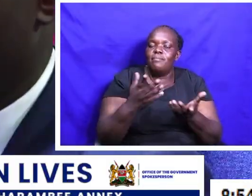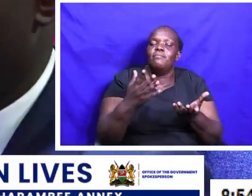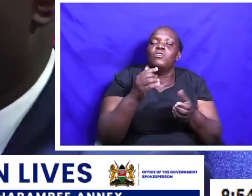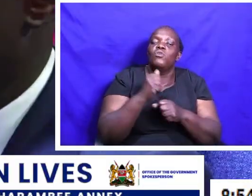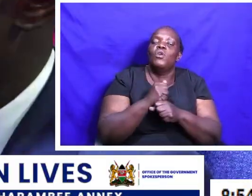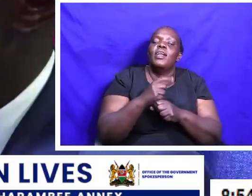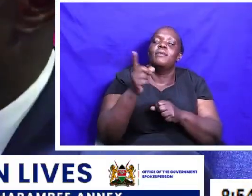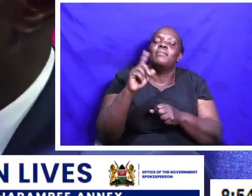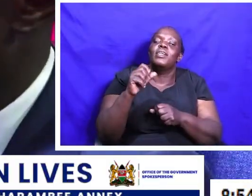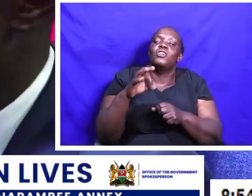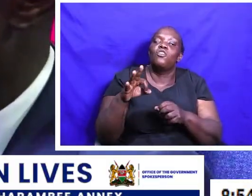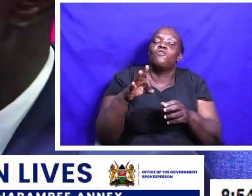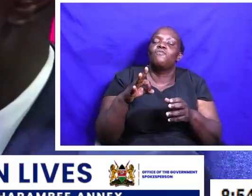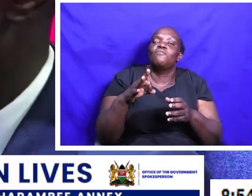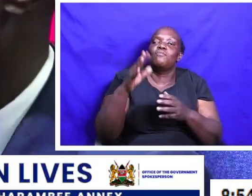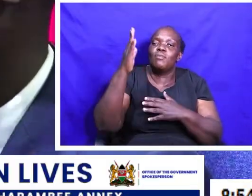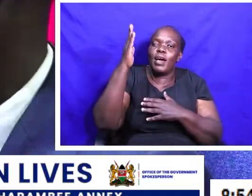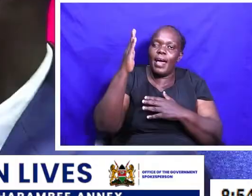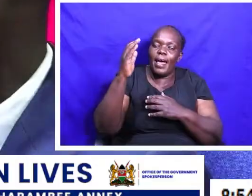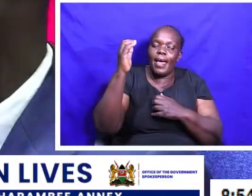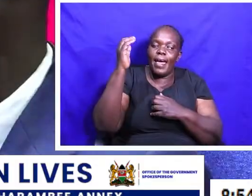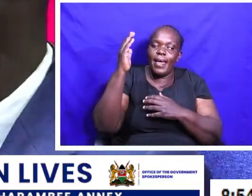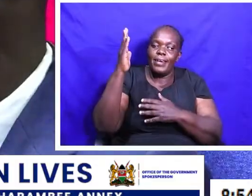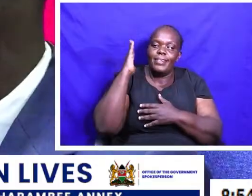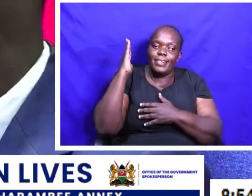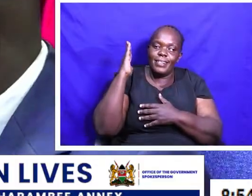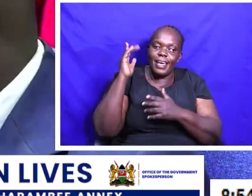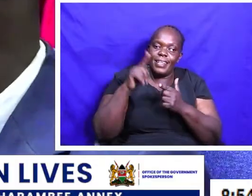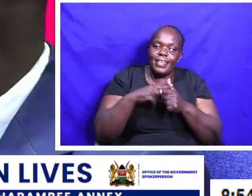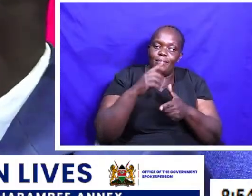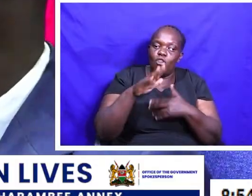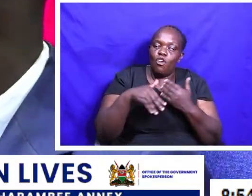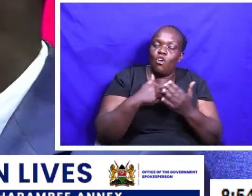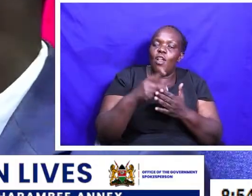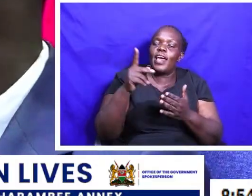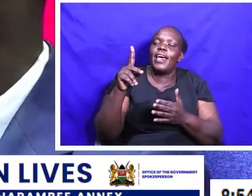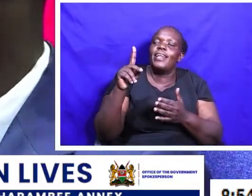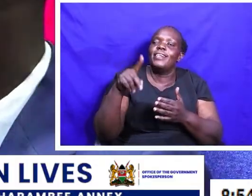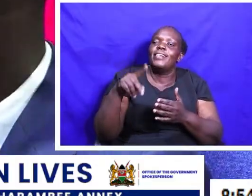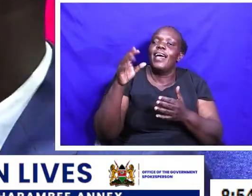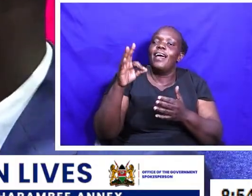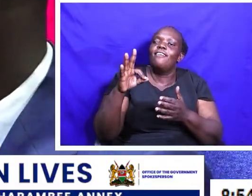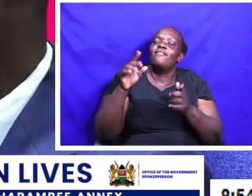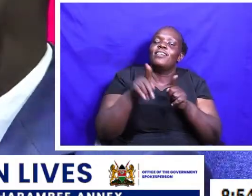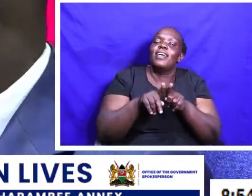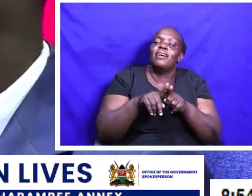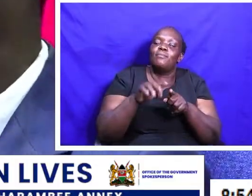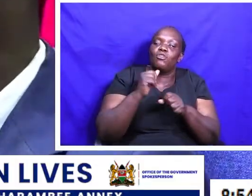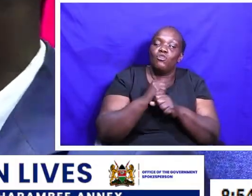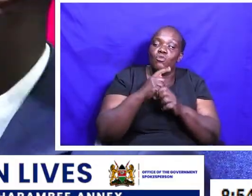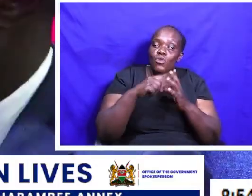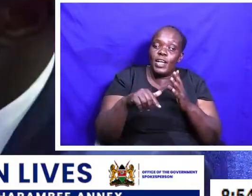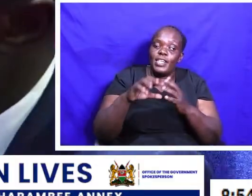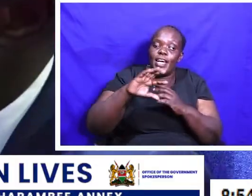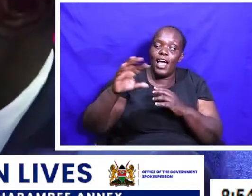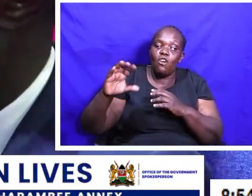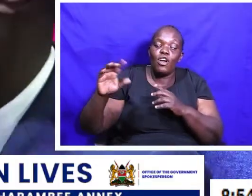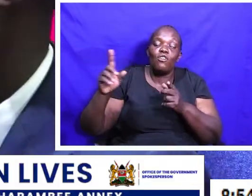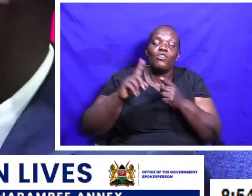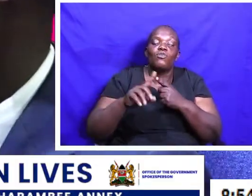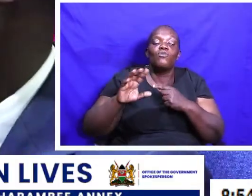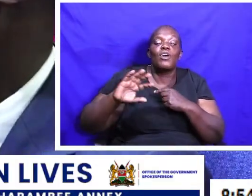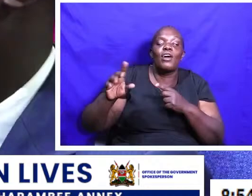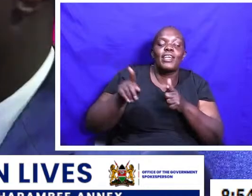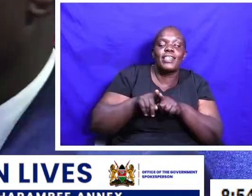Same with the partnership with the Minister of Interior. Okay. Together with the PS Raymond Omolo. Okay. We have been going from county